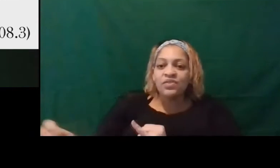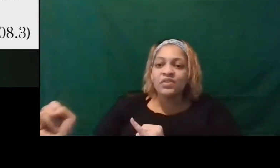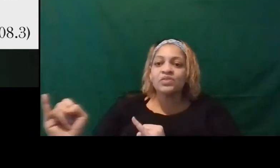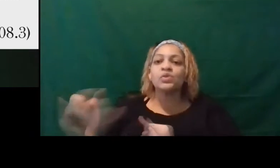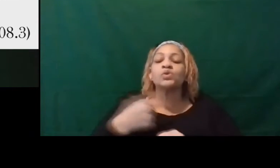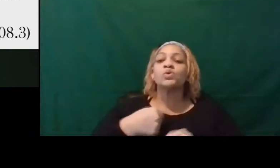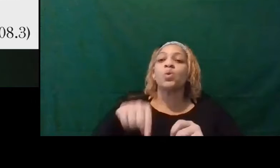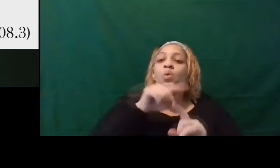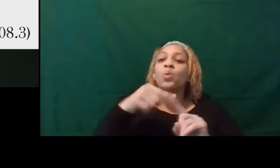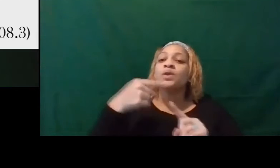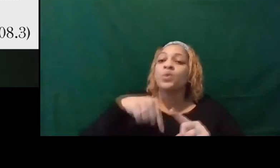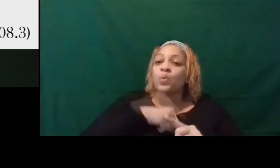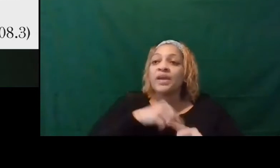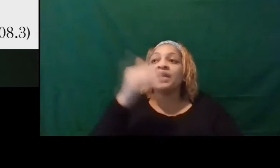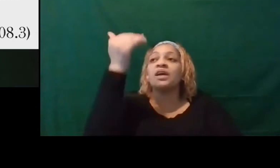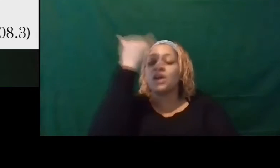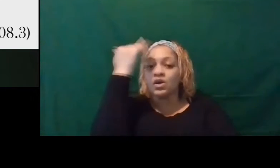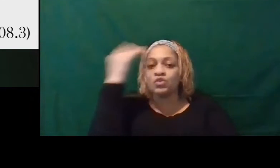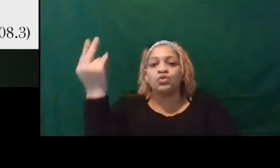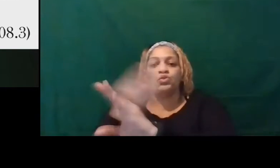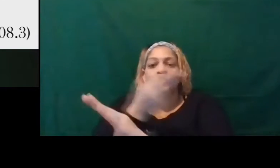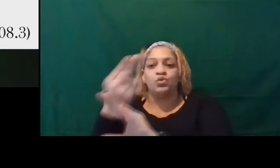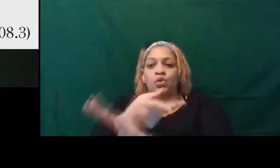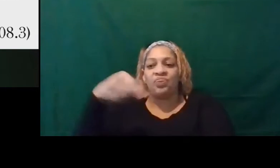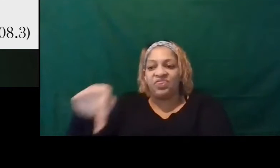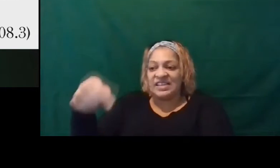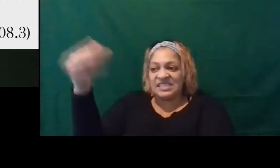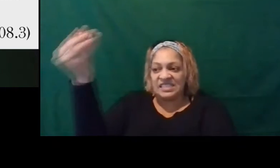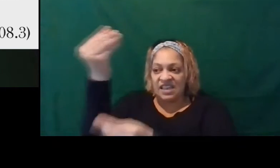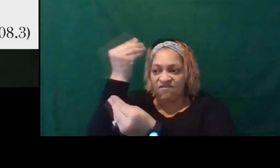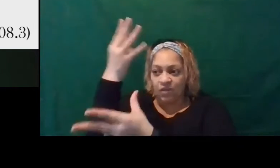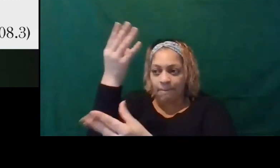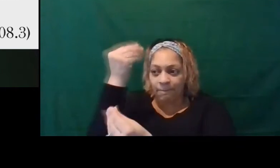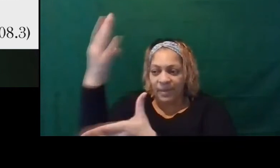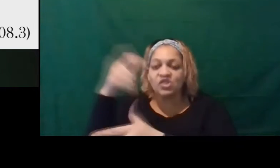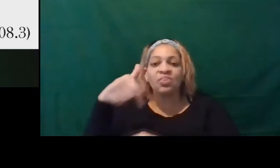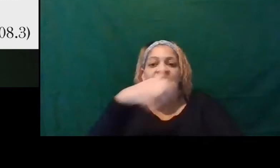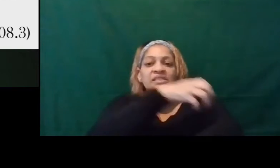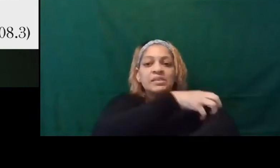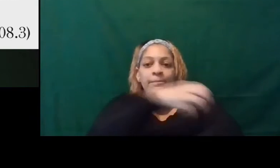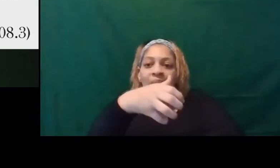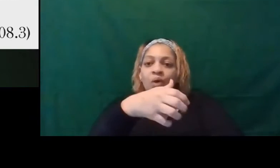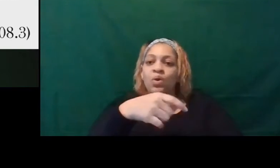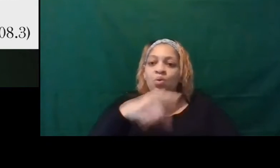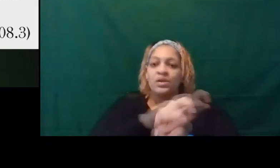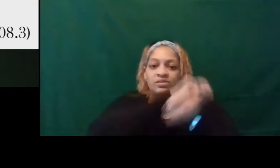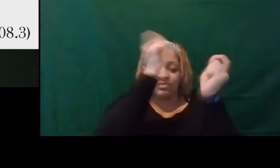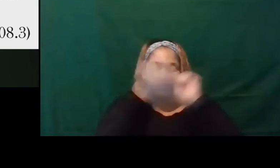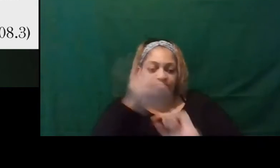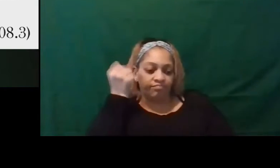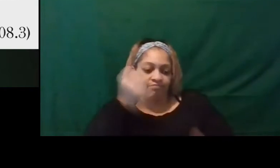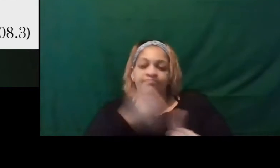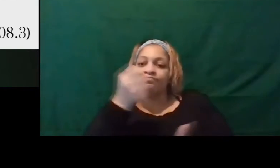When we consciously use this knowledge and this power, then we change these